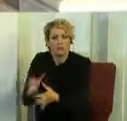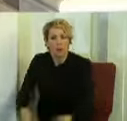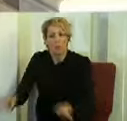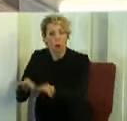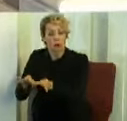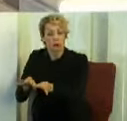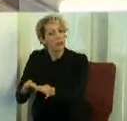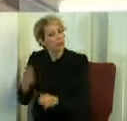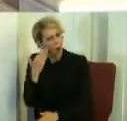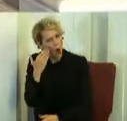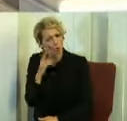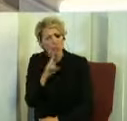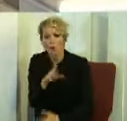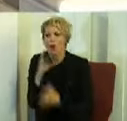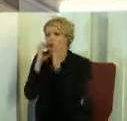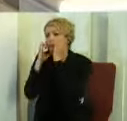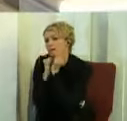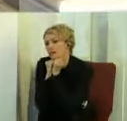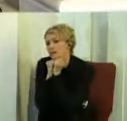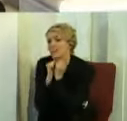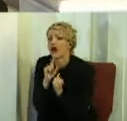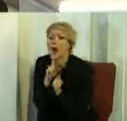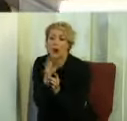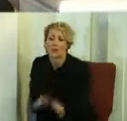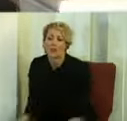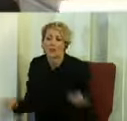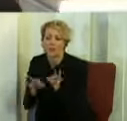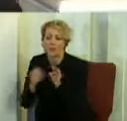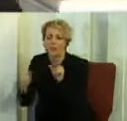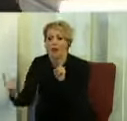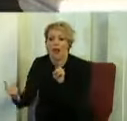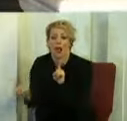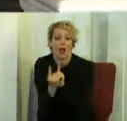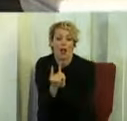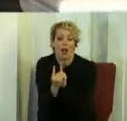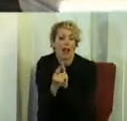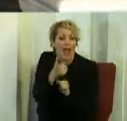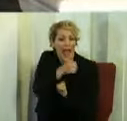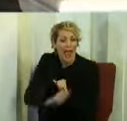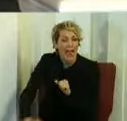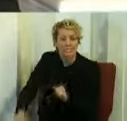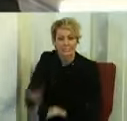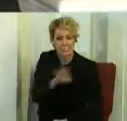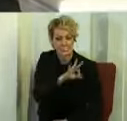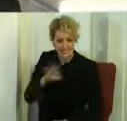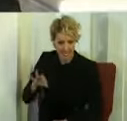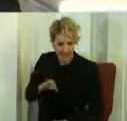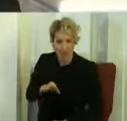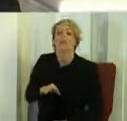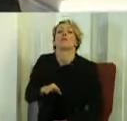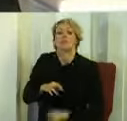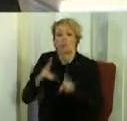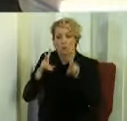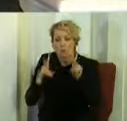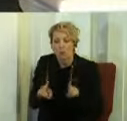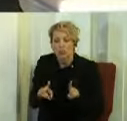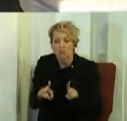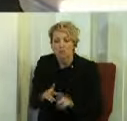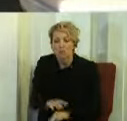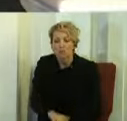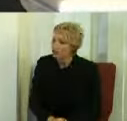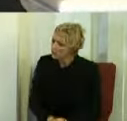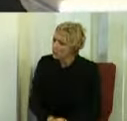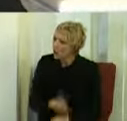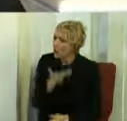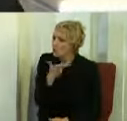are loved and that you are worthy to speak with any one of us that serve on the dais this morning directly after worship, and we'll spend a few moments